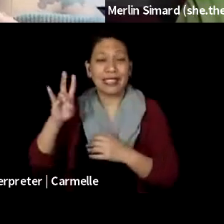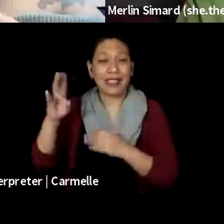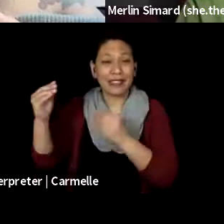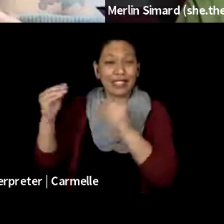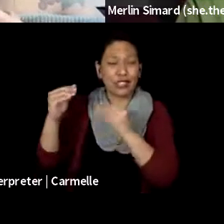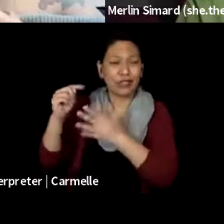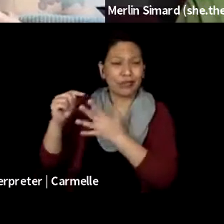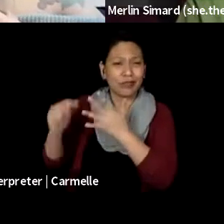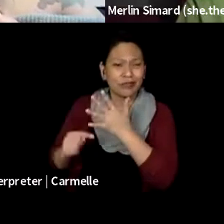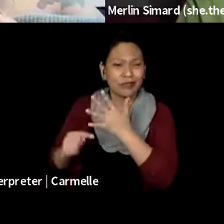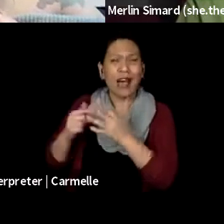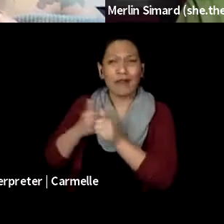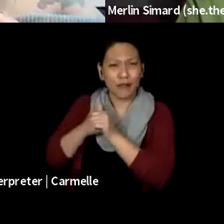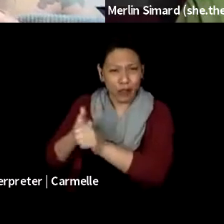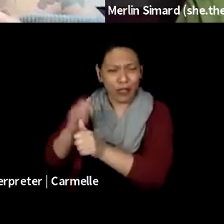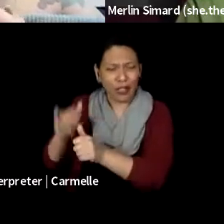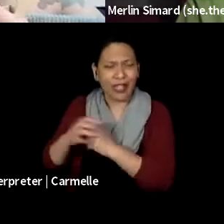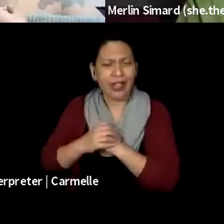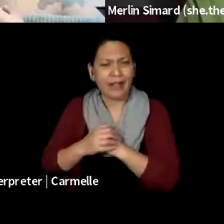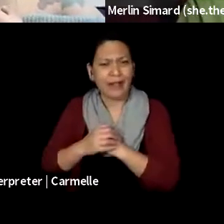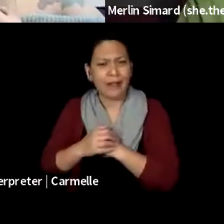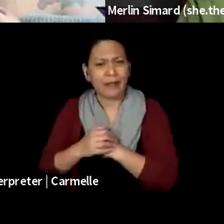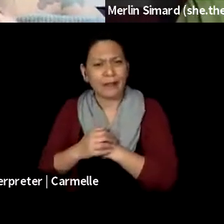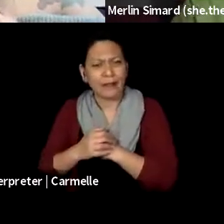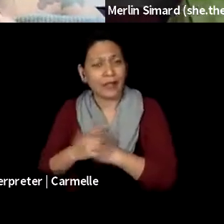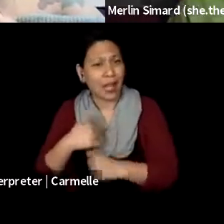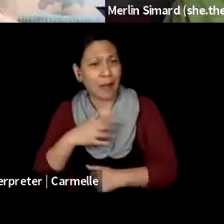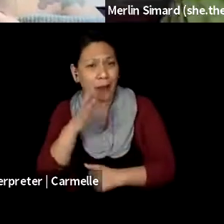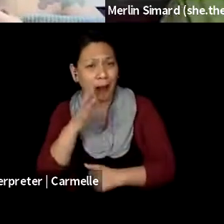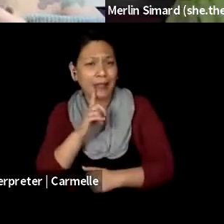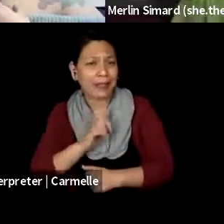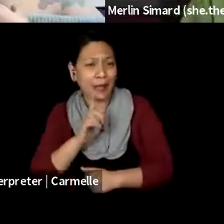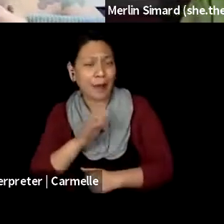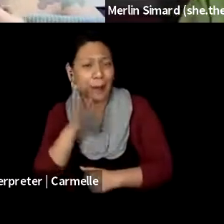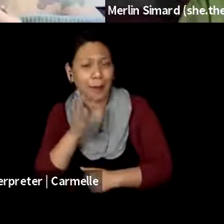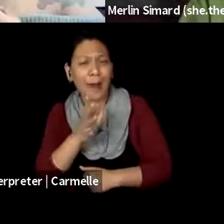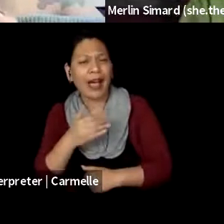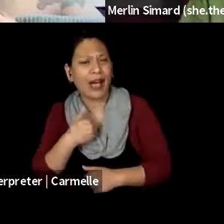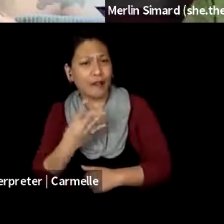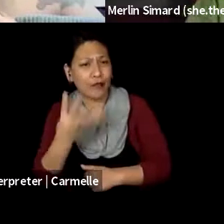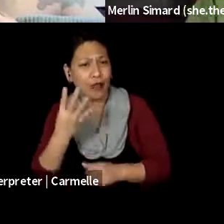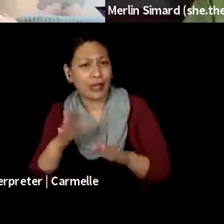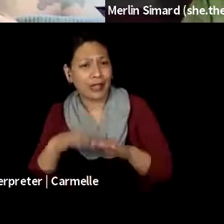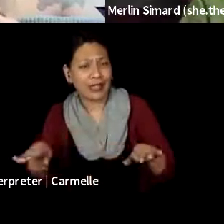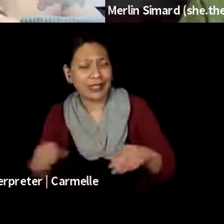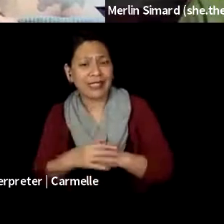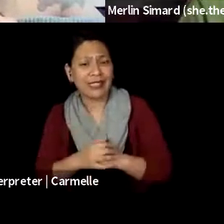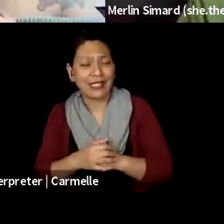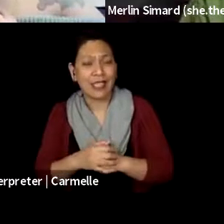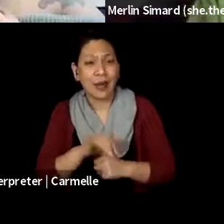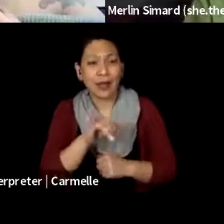leave a good, you know, world for my seven generations. I'm a mom. I'm a single mom with 4 kids. Well, when Yolanda, I only